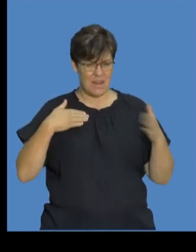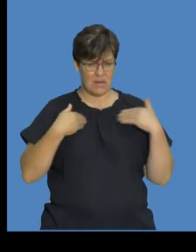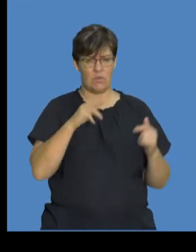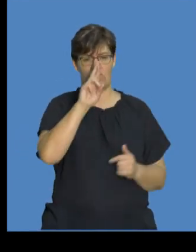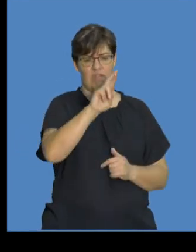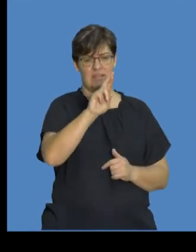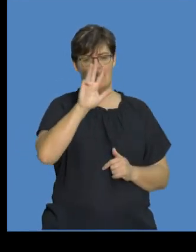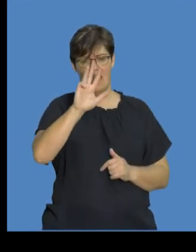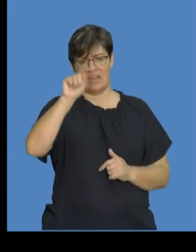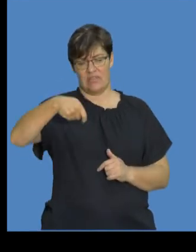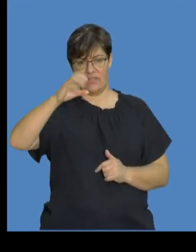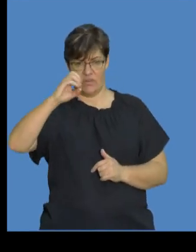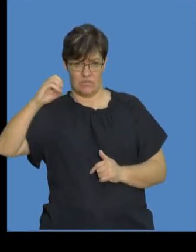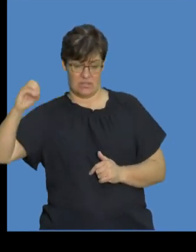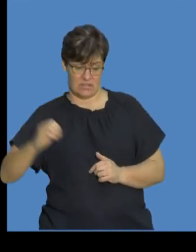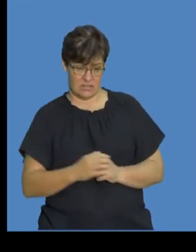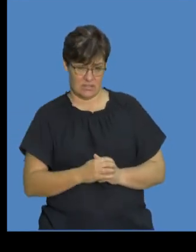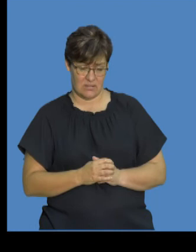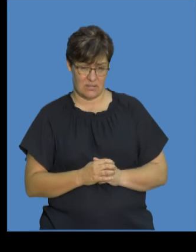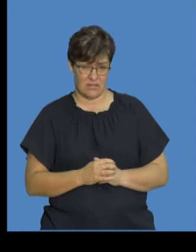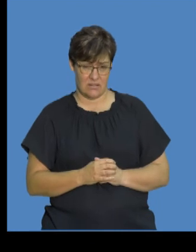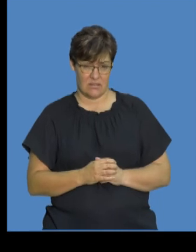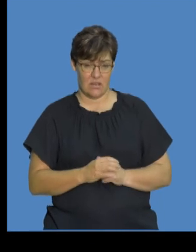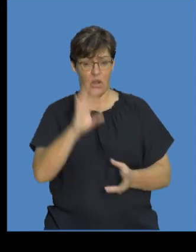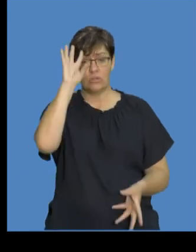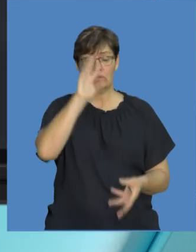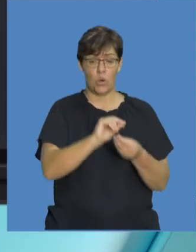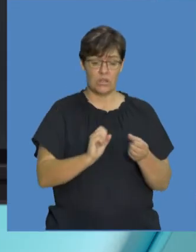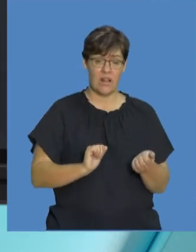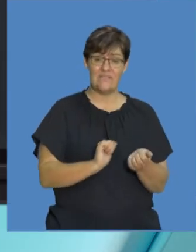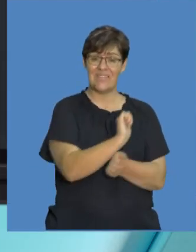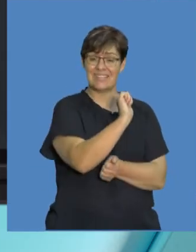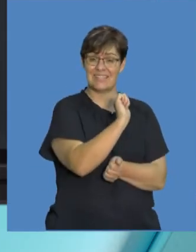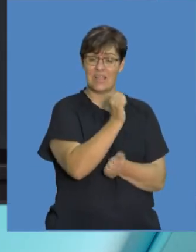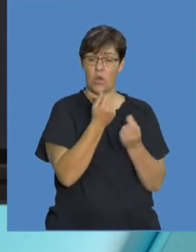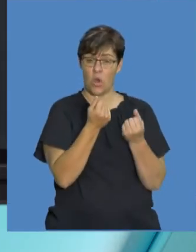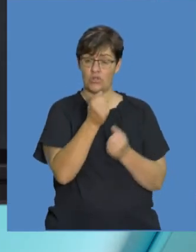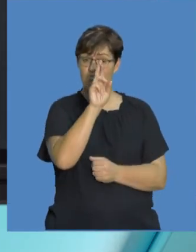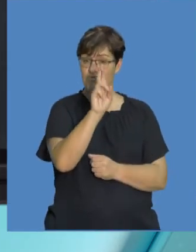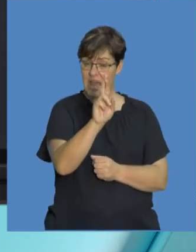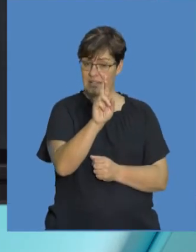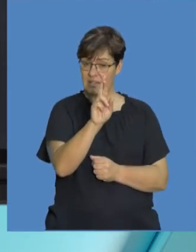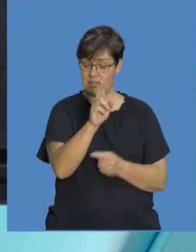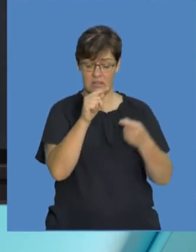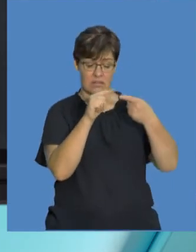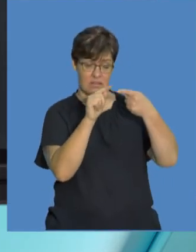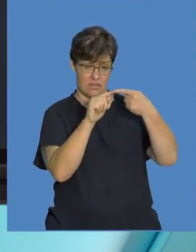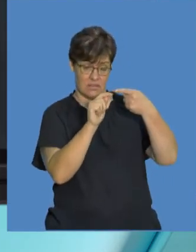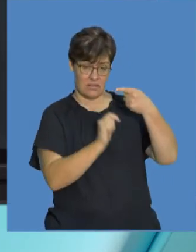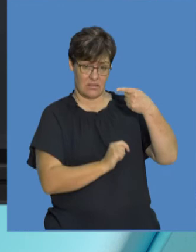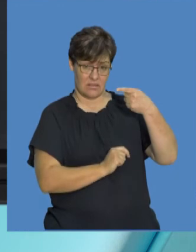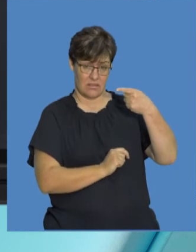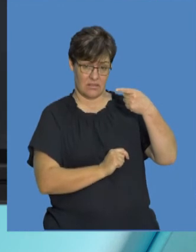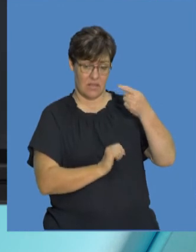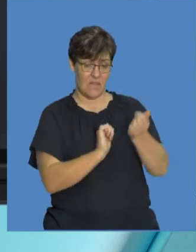amounted to 9,000 Rand. So what are we saying? Total fixed costs in rands would